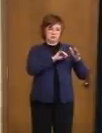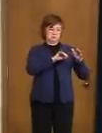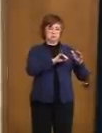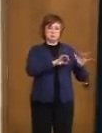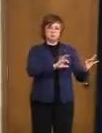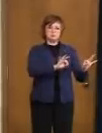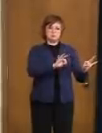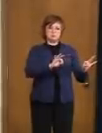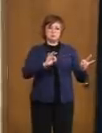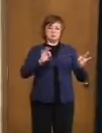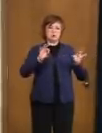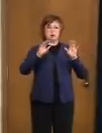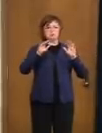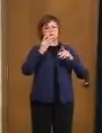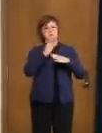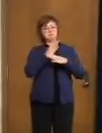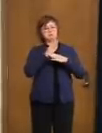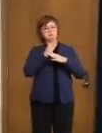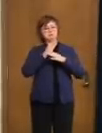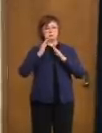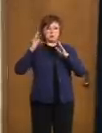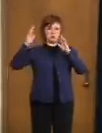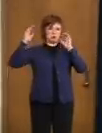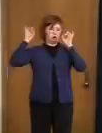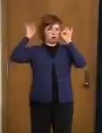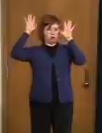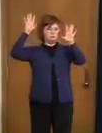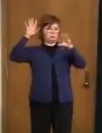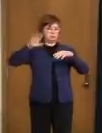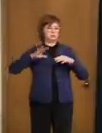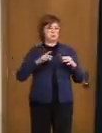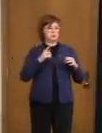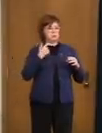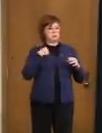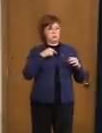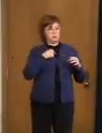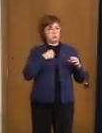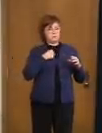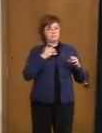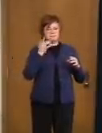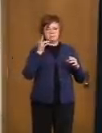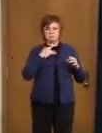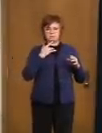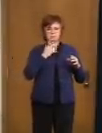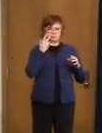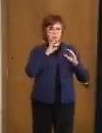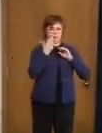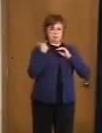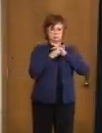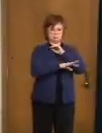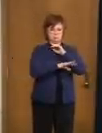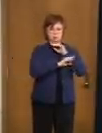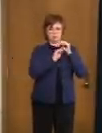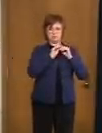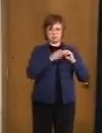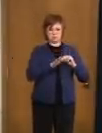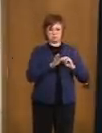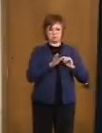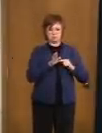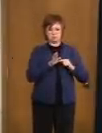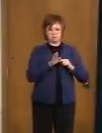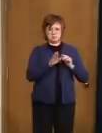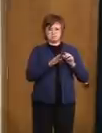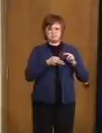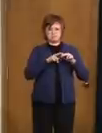about unmanageable numbers over the holidays and higher rates of ICU admissions and hospitalizations. And then we put in